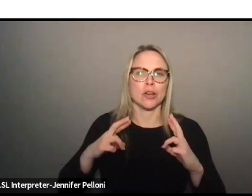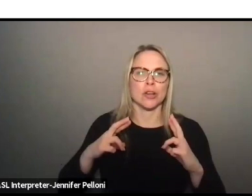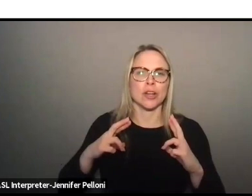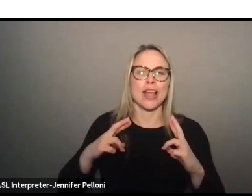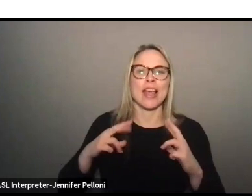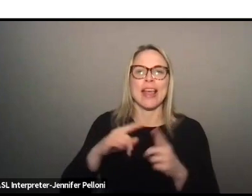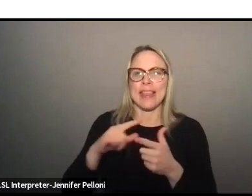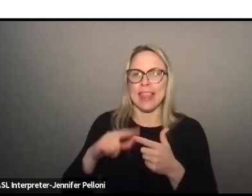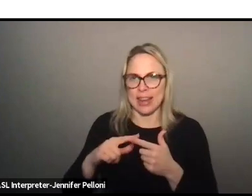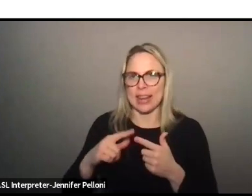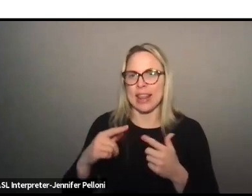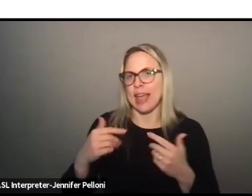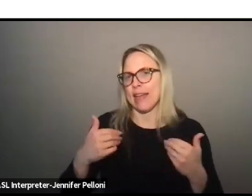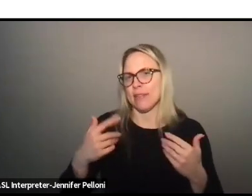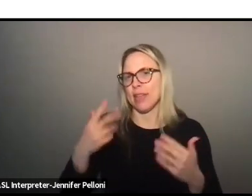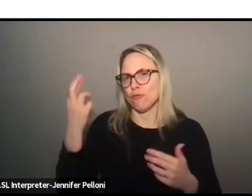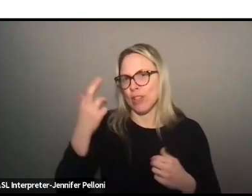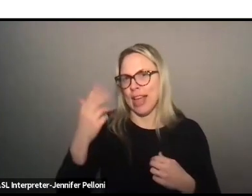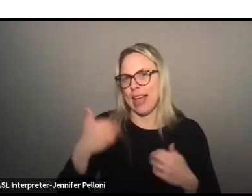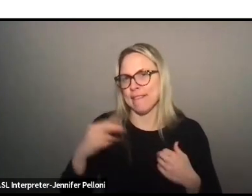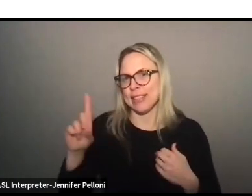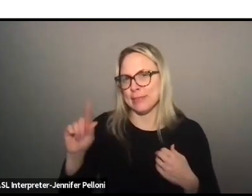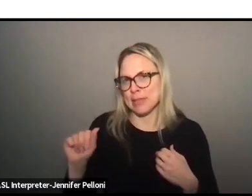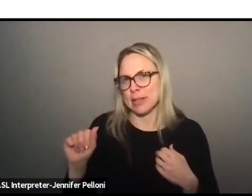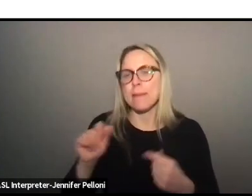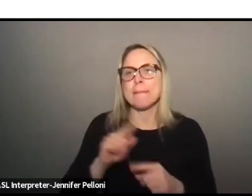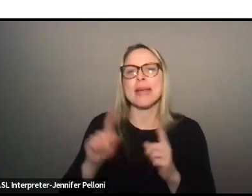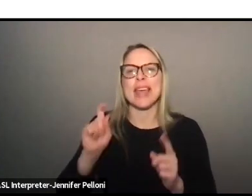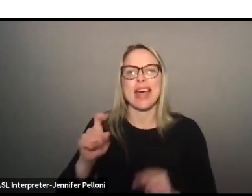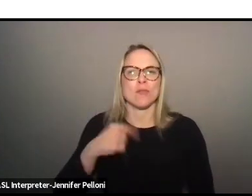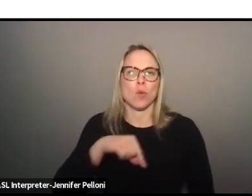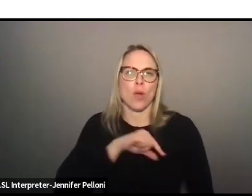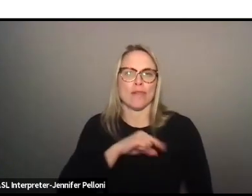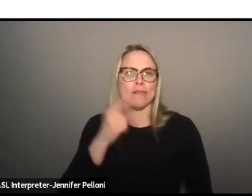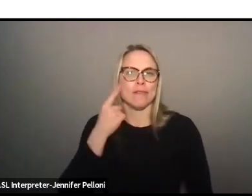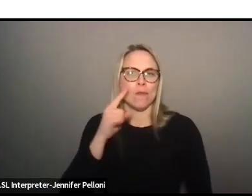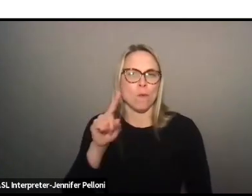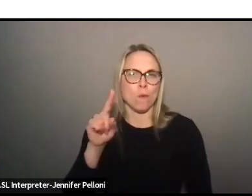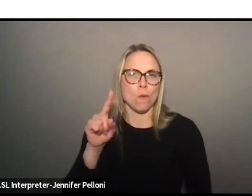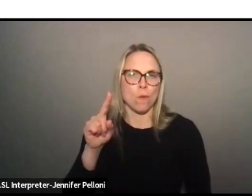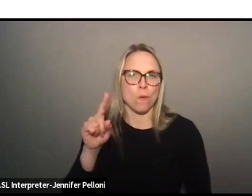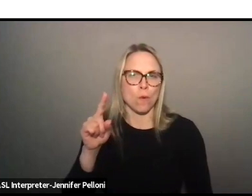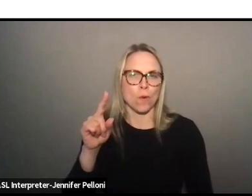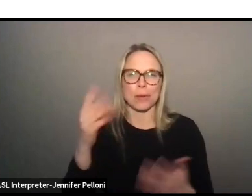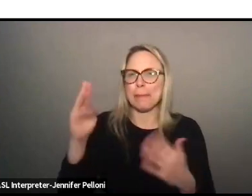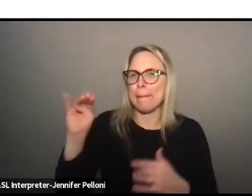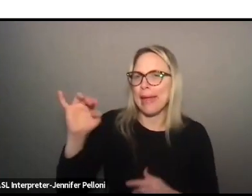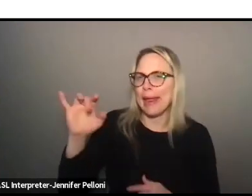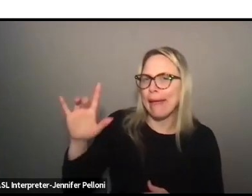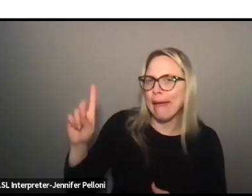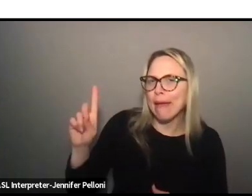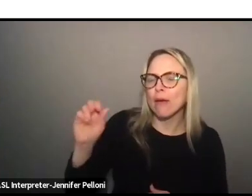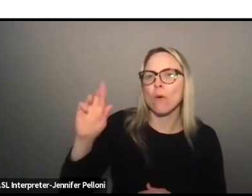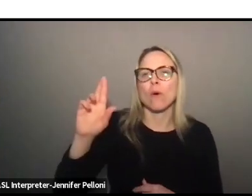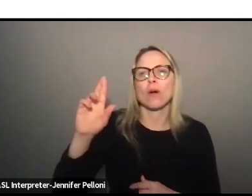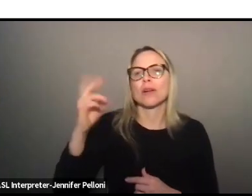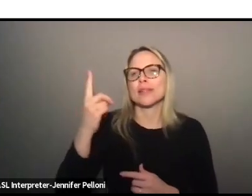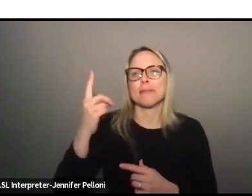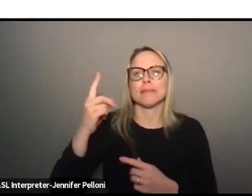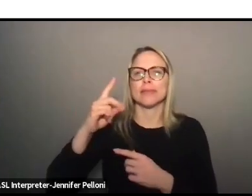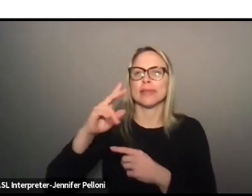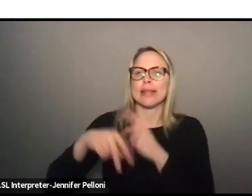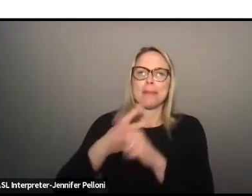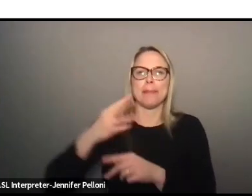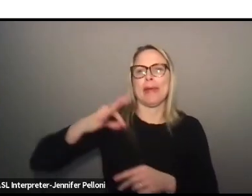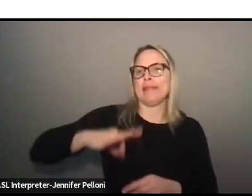that they have a disability, but they need to qualify for whether it's Medicaid or another type of